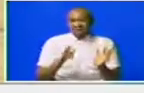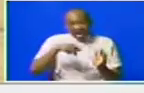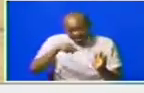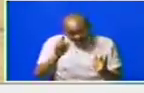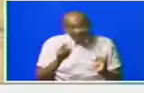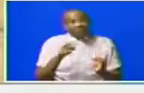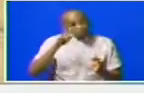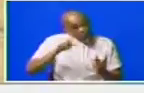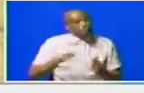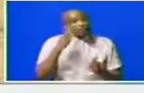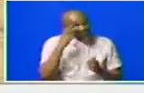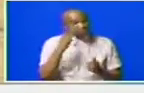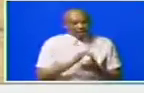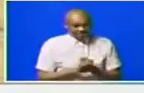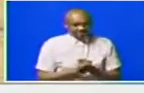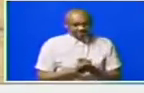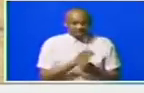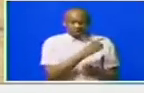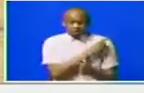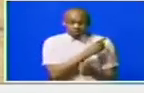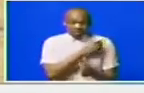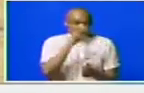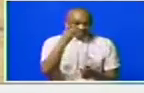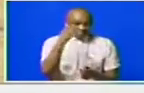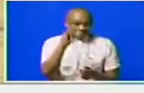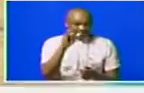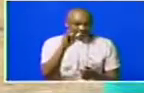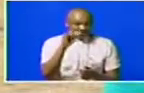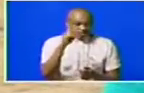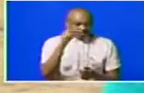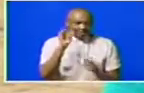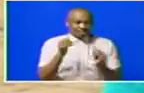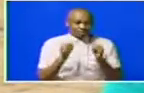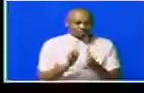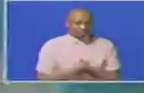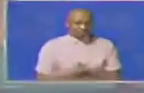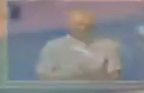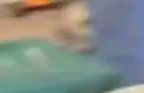visually impaired her. Dr. Masikorit for Health Digest, KTN News.